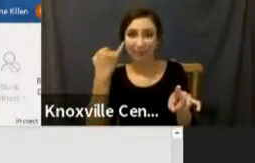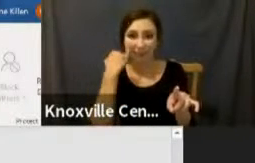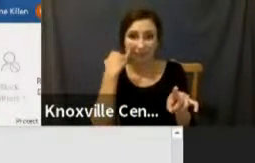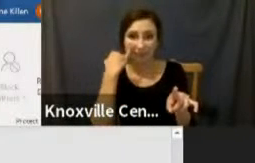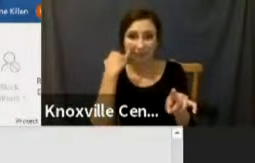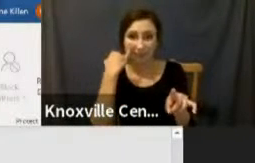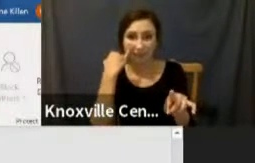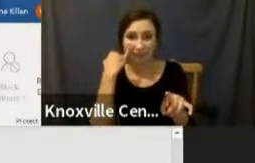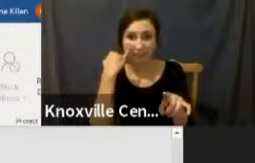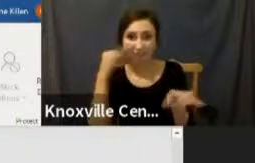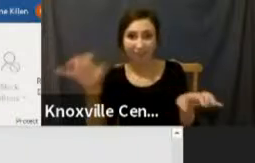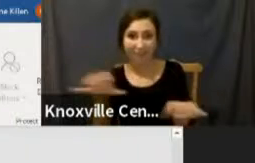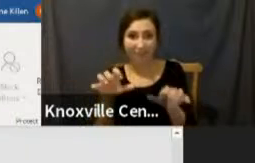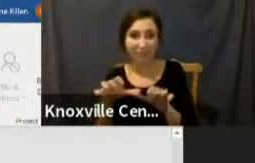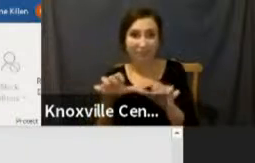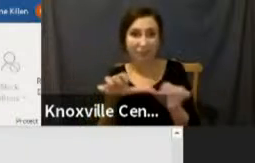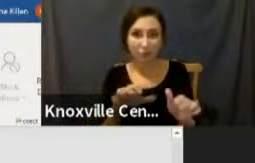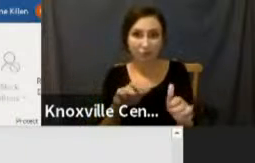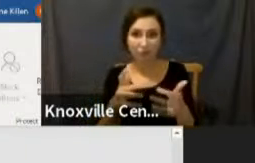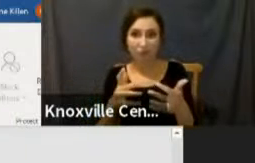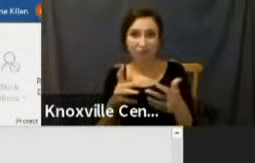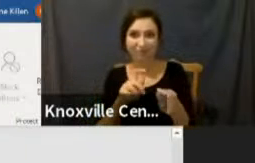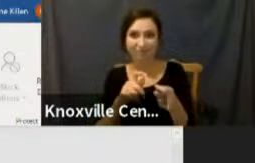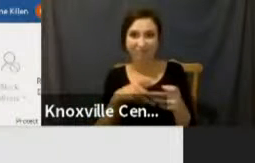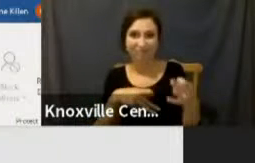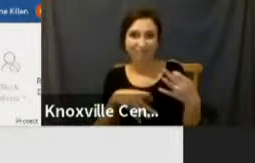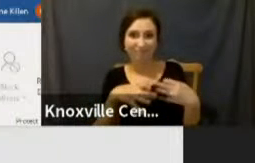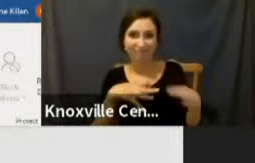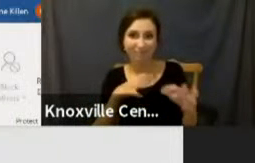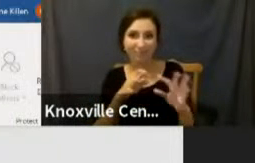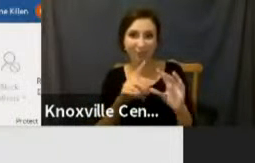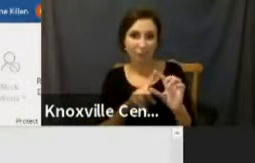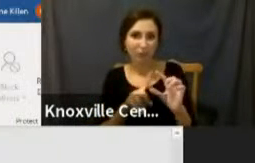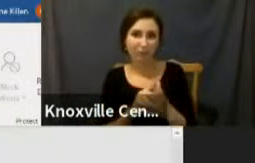think, or however.